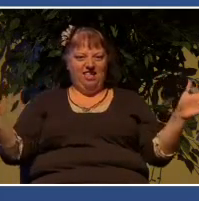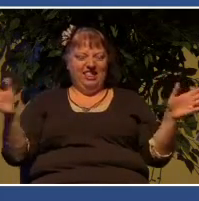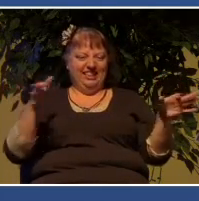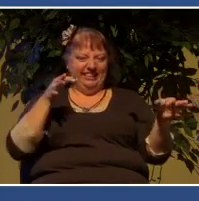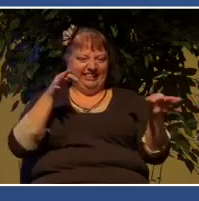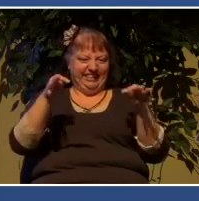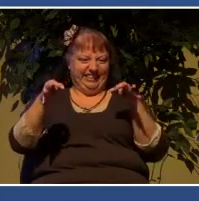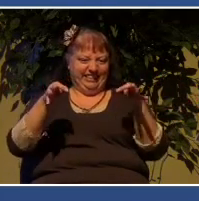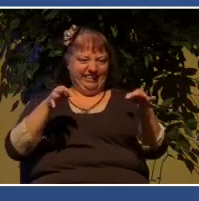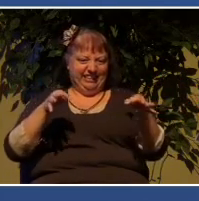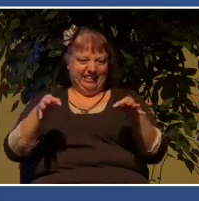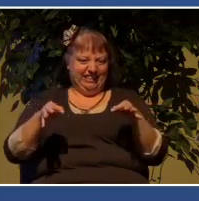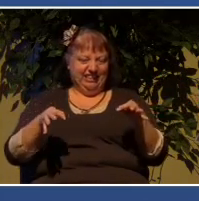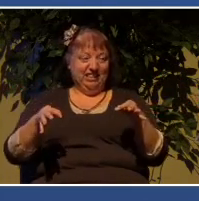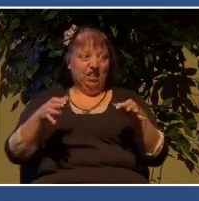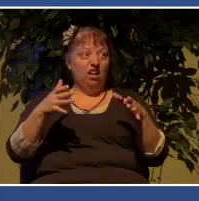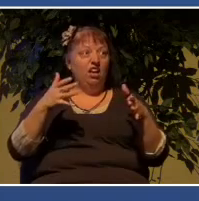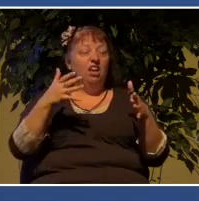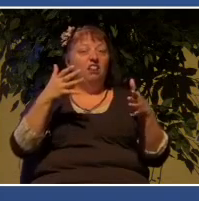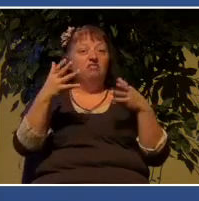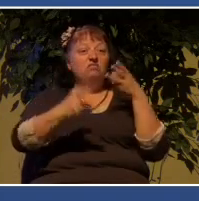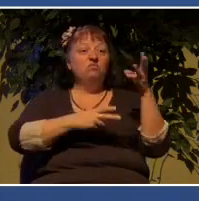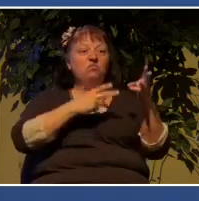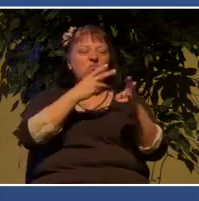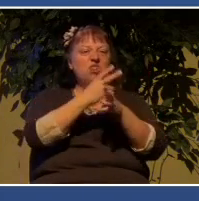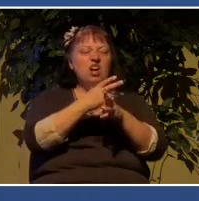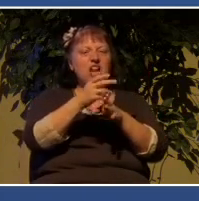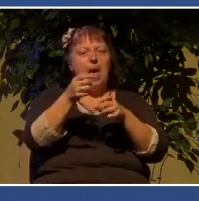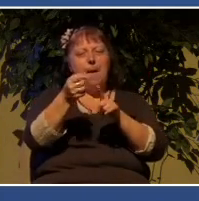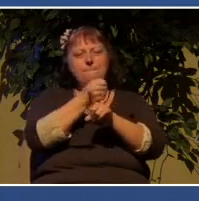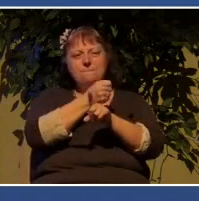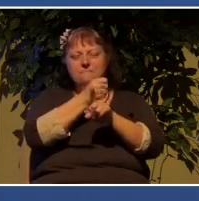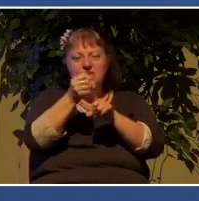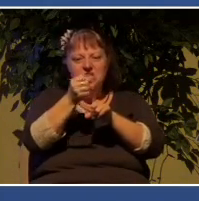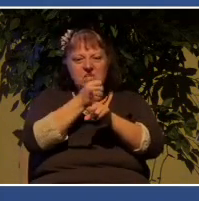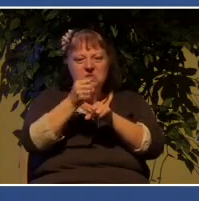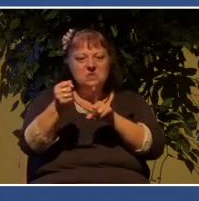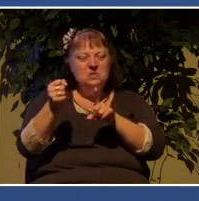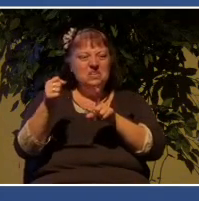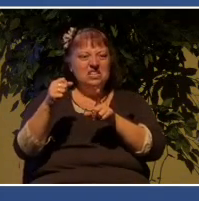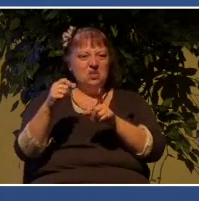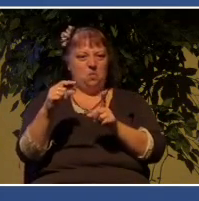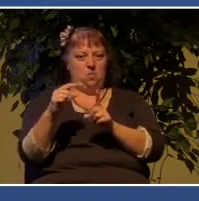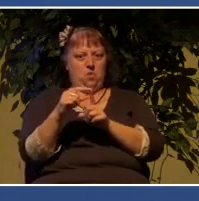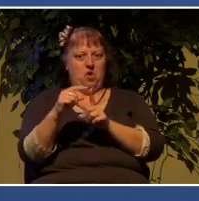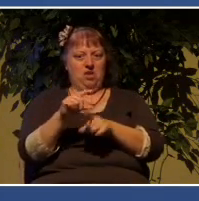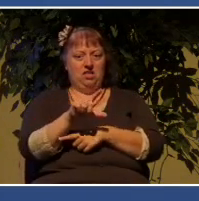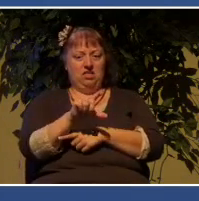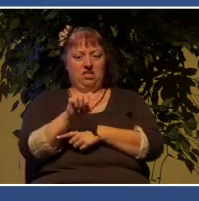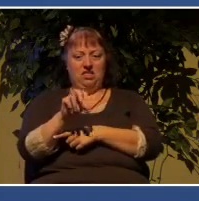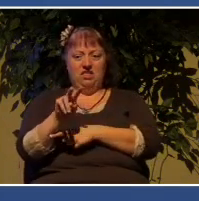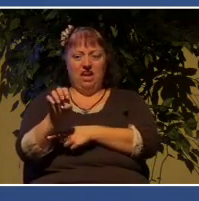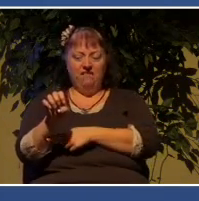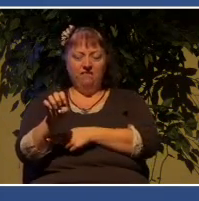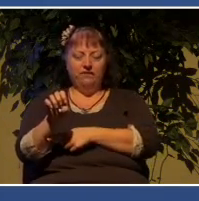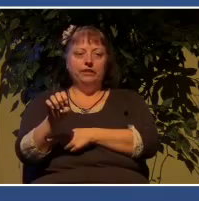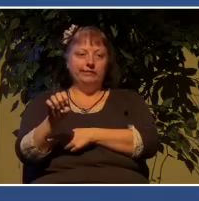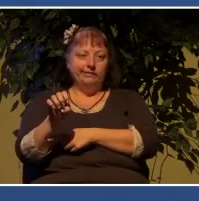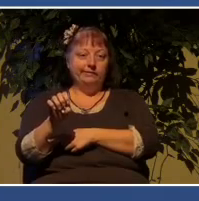universally abused that it has virtually lost its meaning. I want to show you a